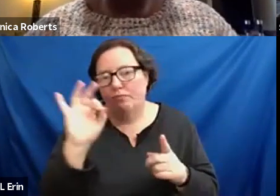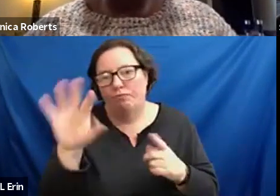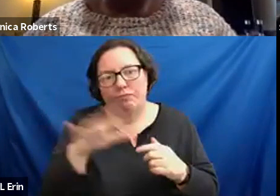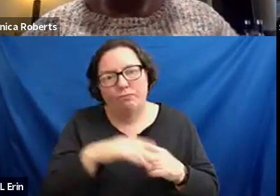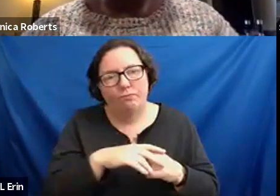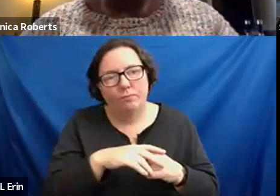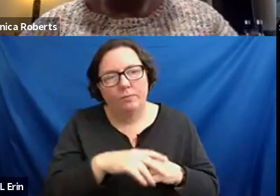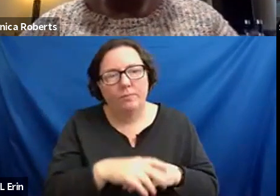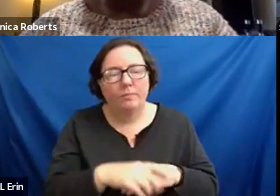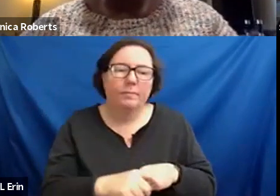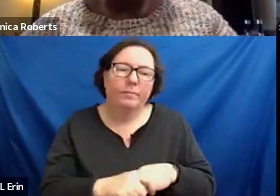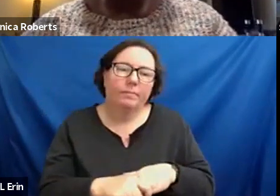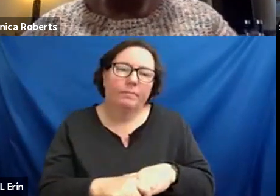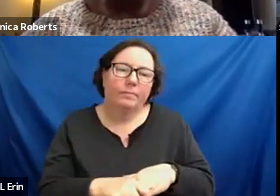there